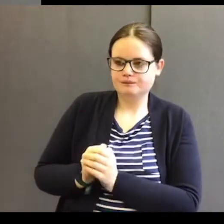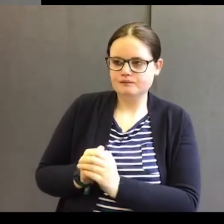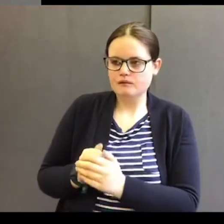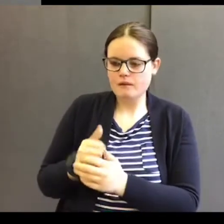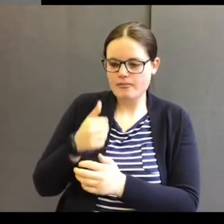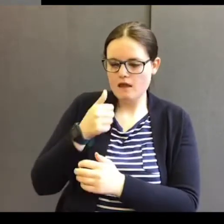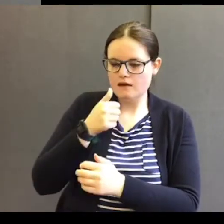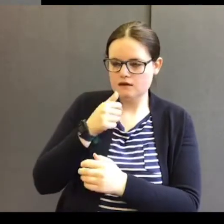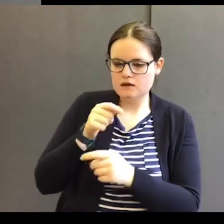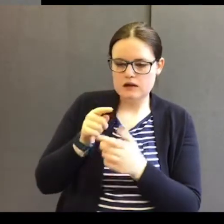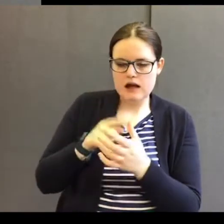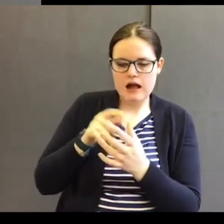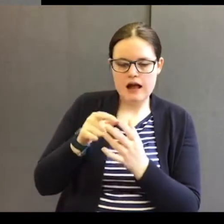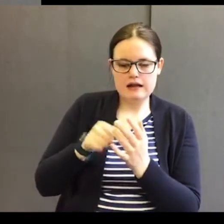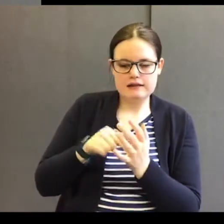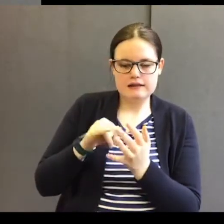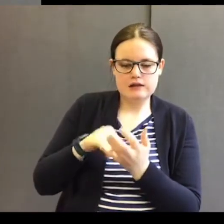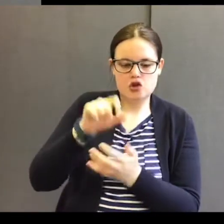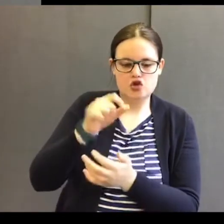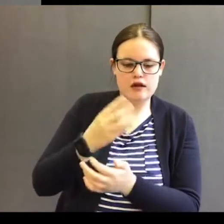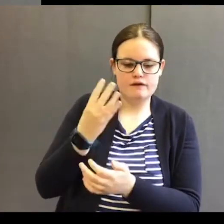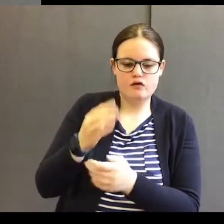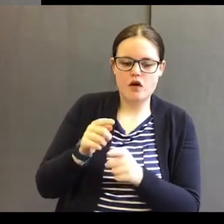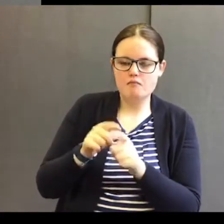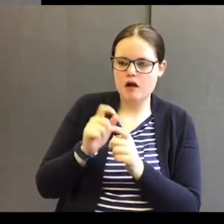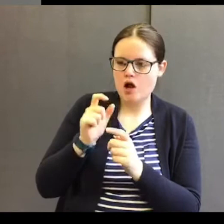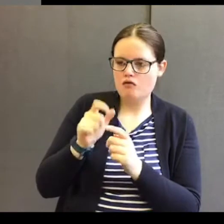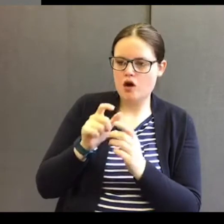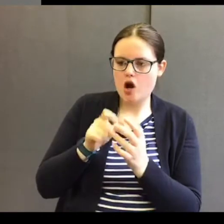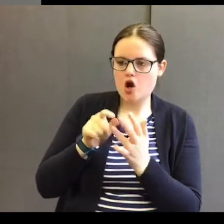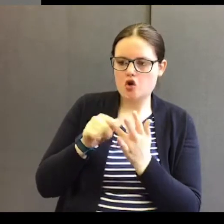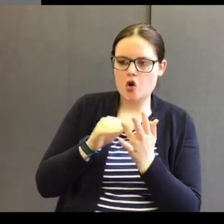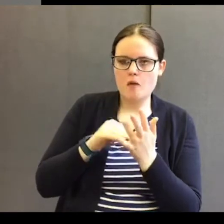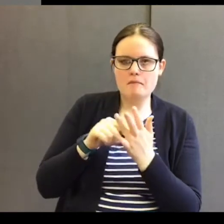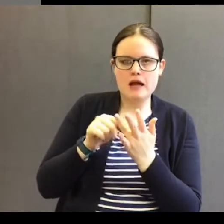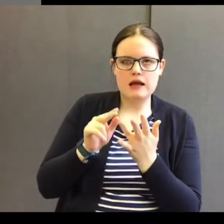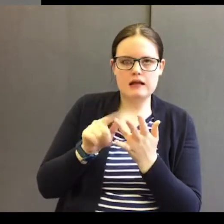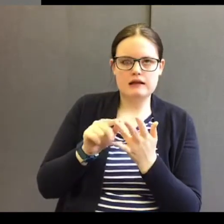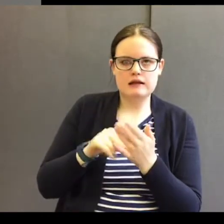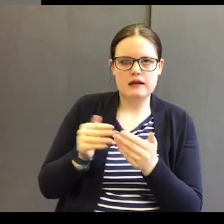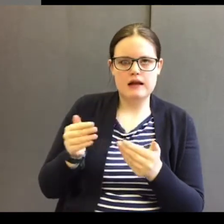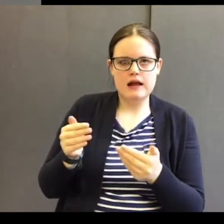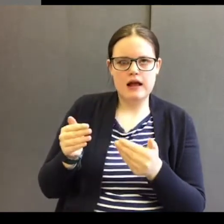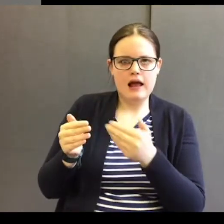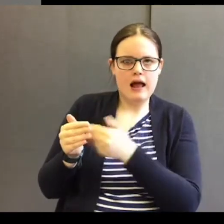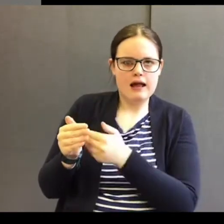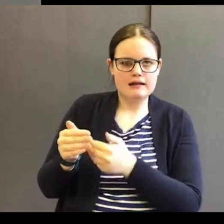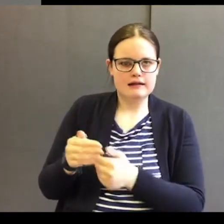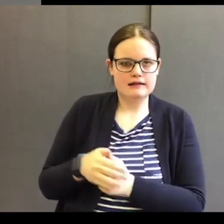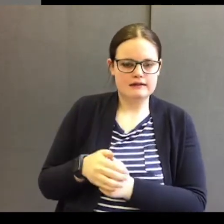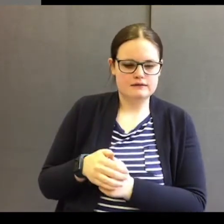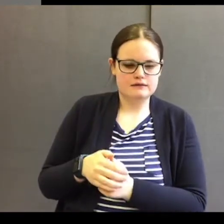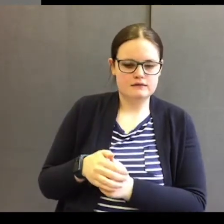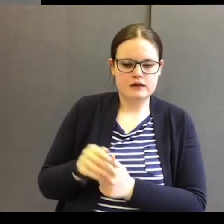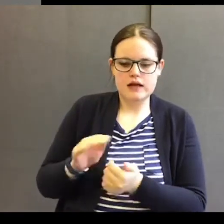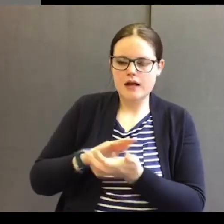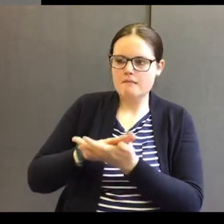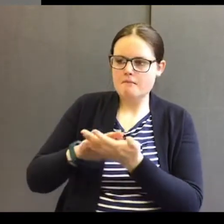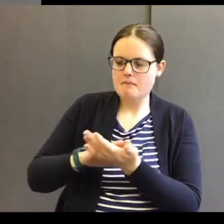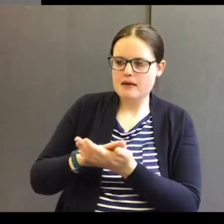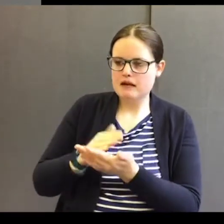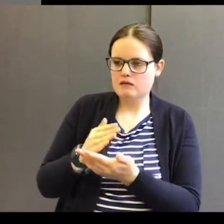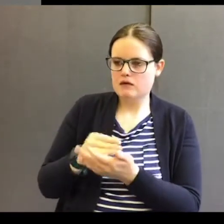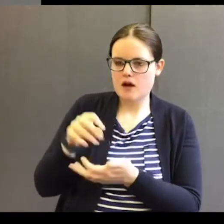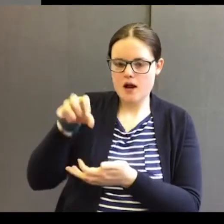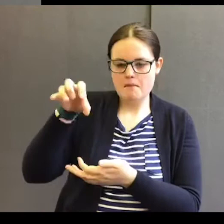words that were used in Acts 4, but that word common is added to it. That